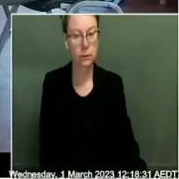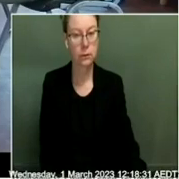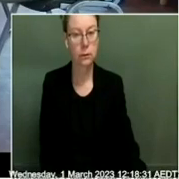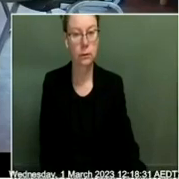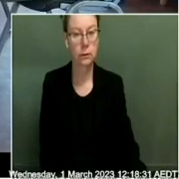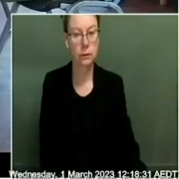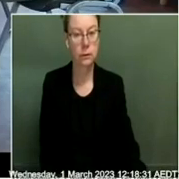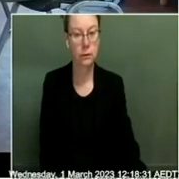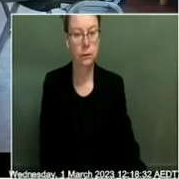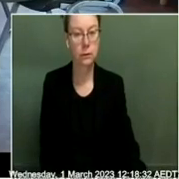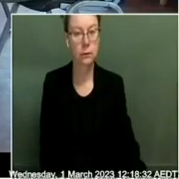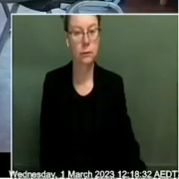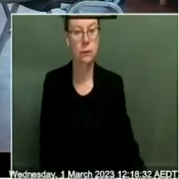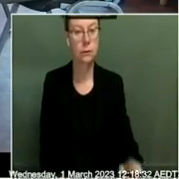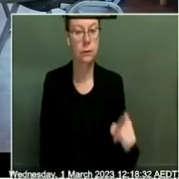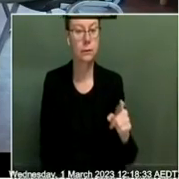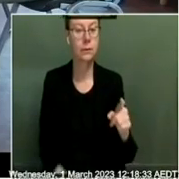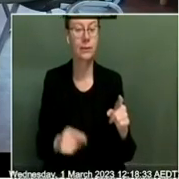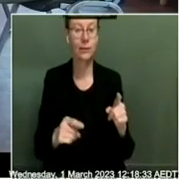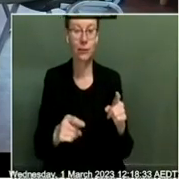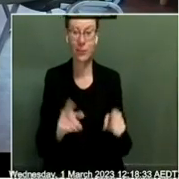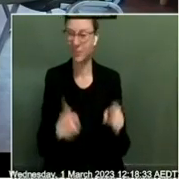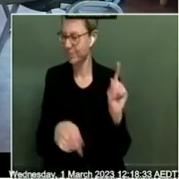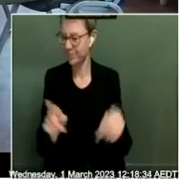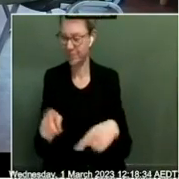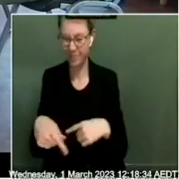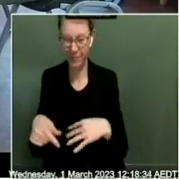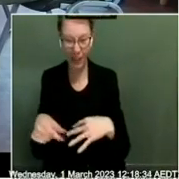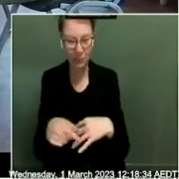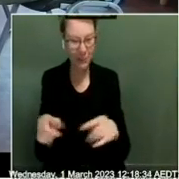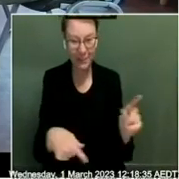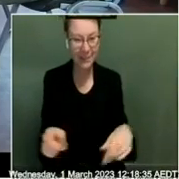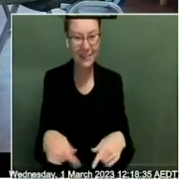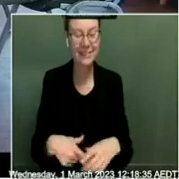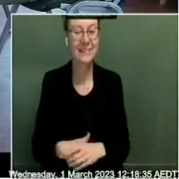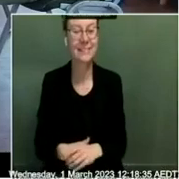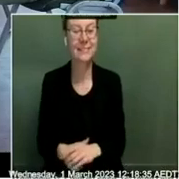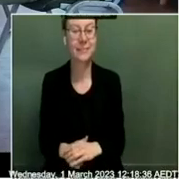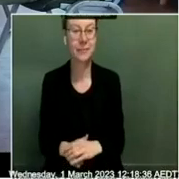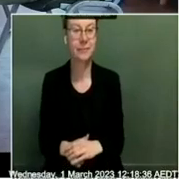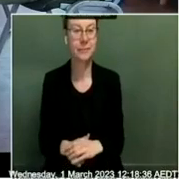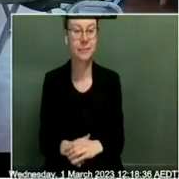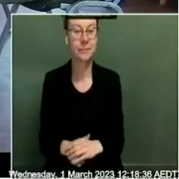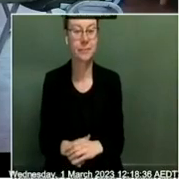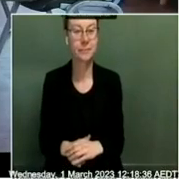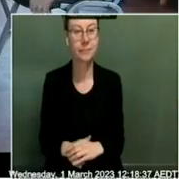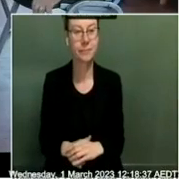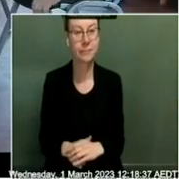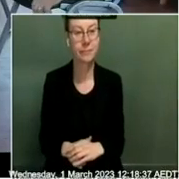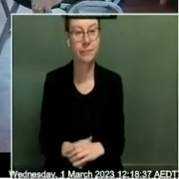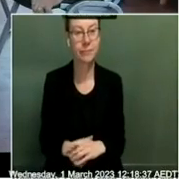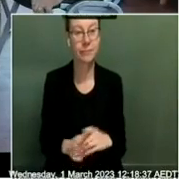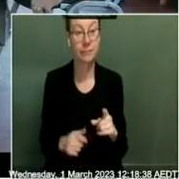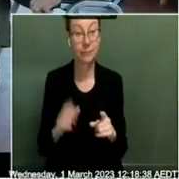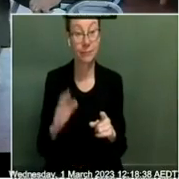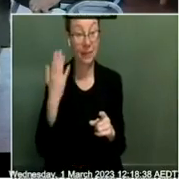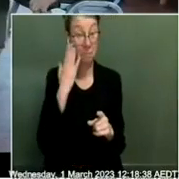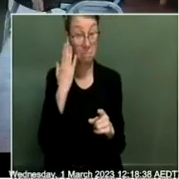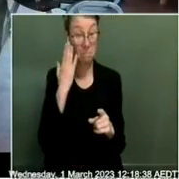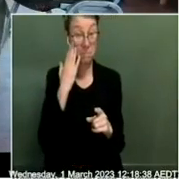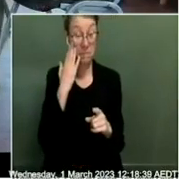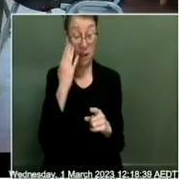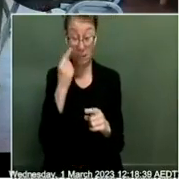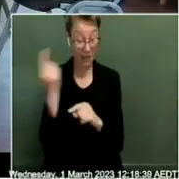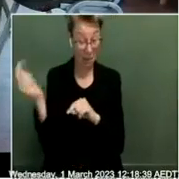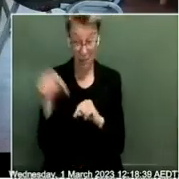husbands. This was her home. When Mum came down here, this was her home. Yes.